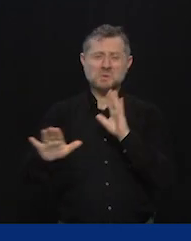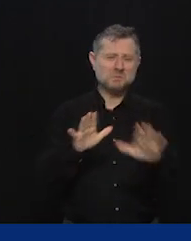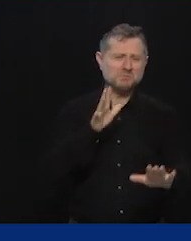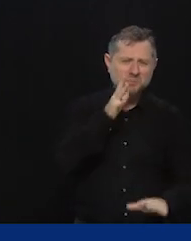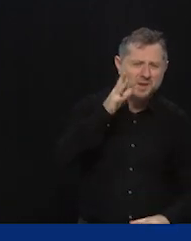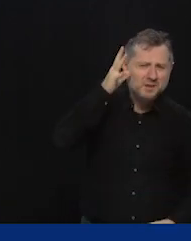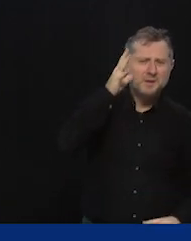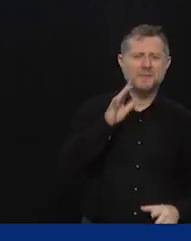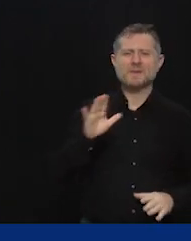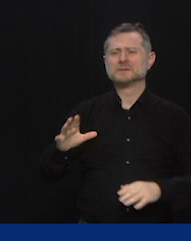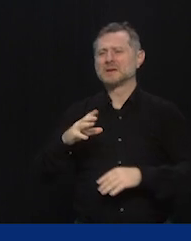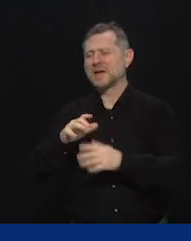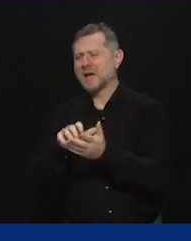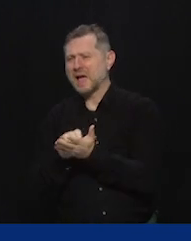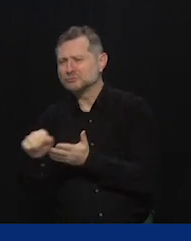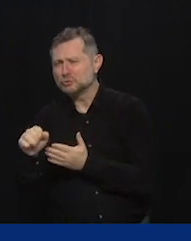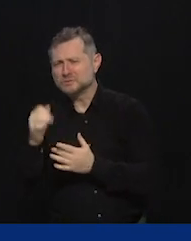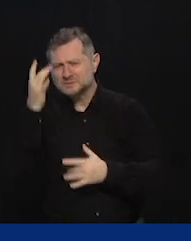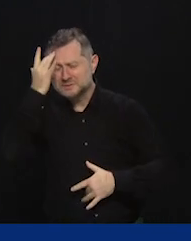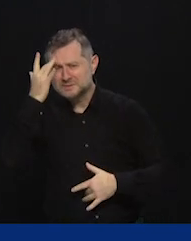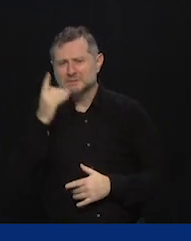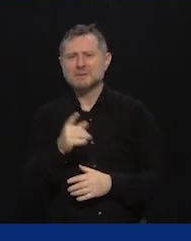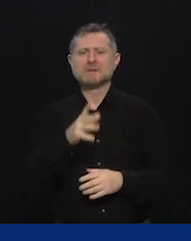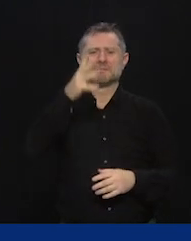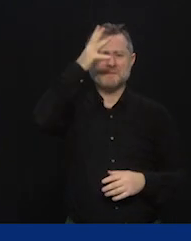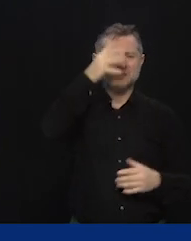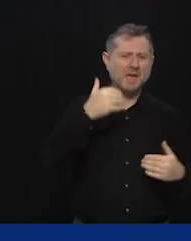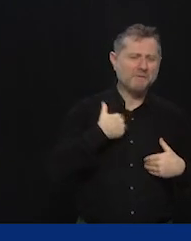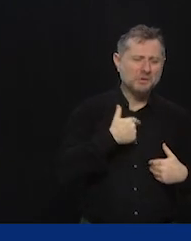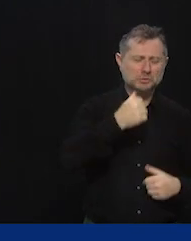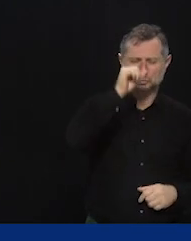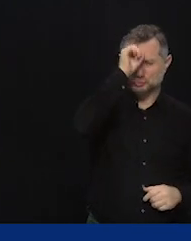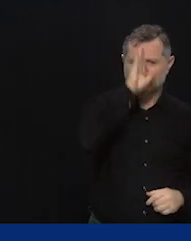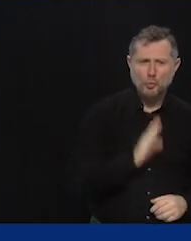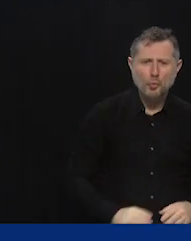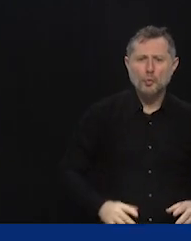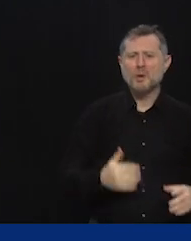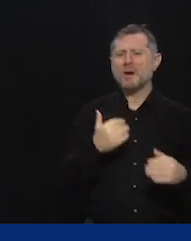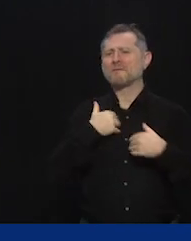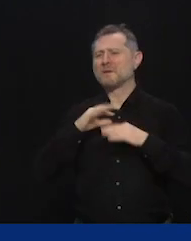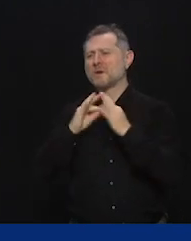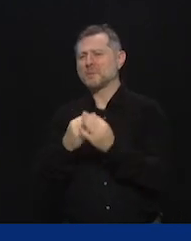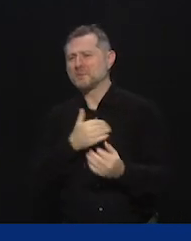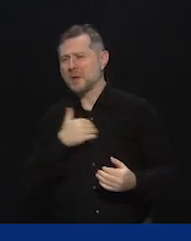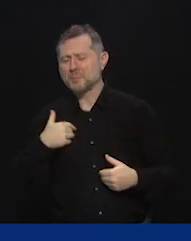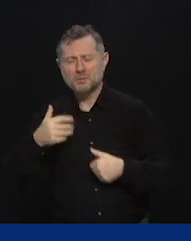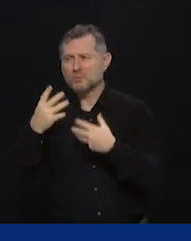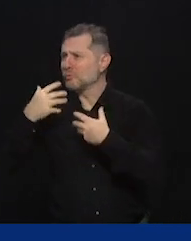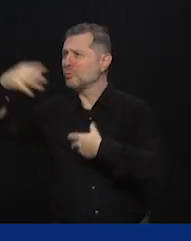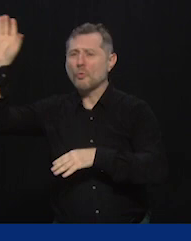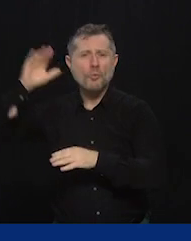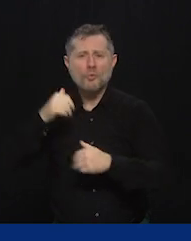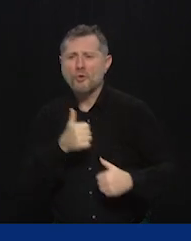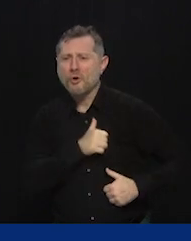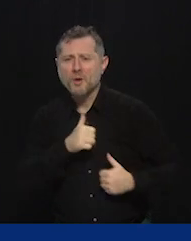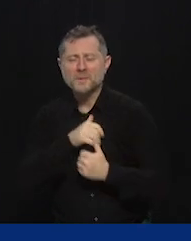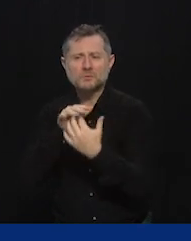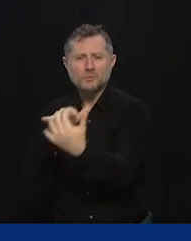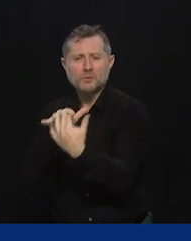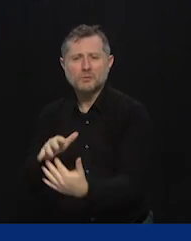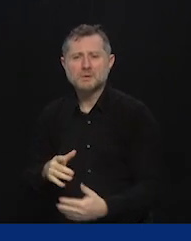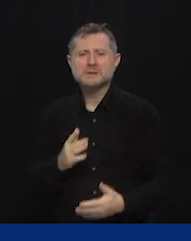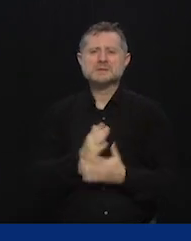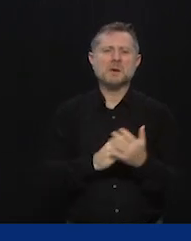off in the military. And under all these stories, you saw them come out with this stress.